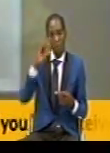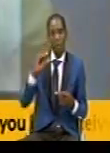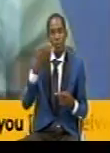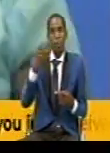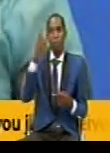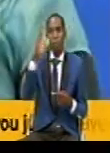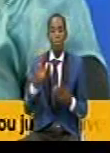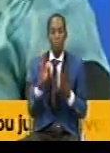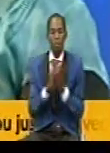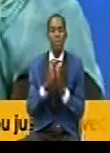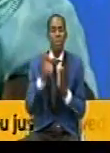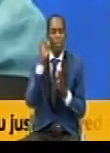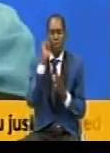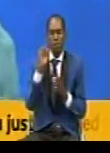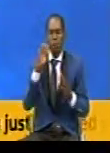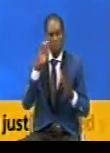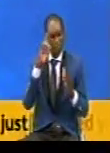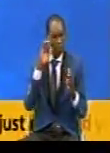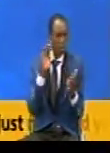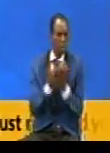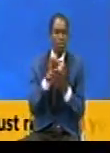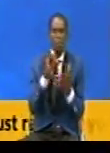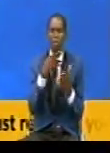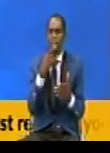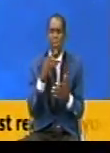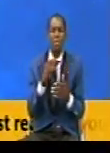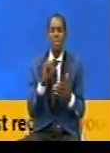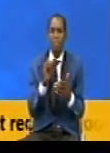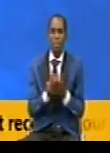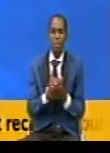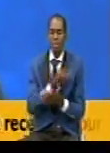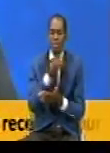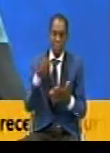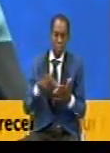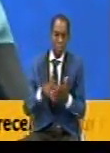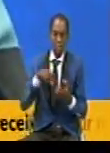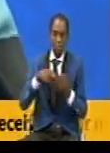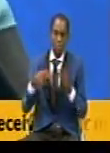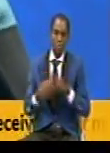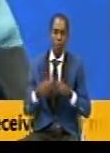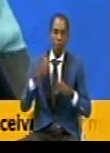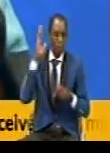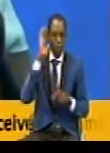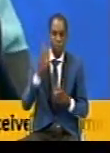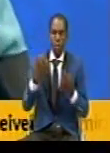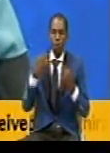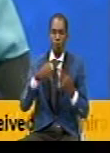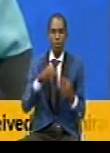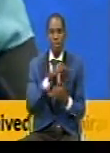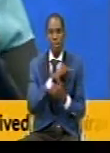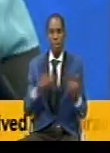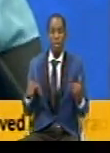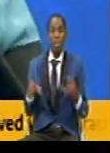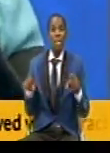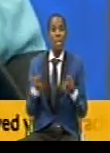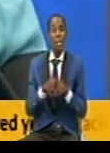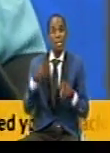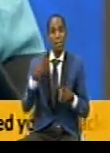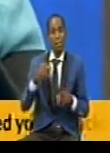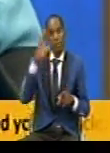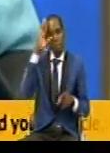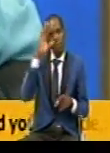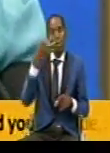place. I said, today, God, any sperm my husband will drop, he will not leak again. Enough is enough. That's my